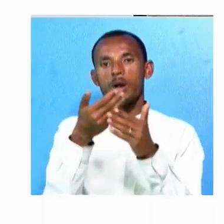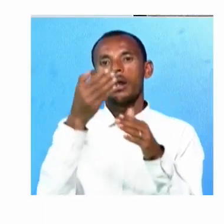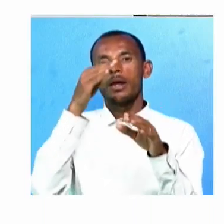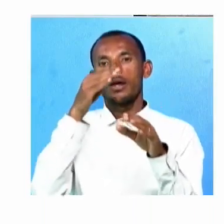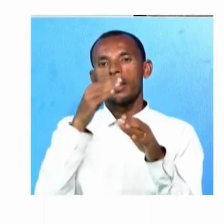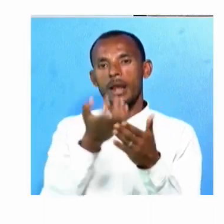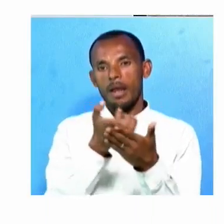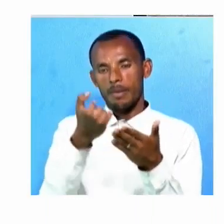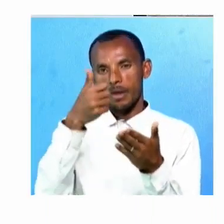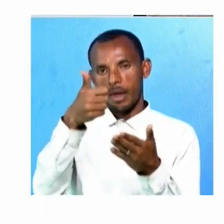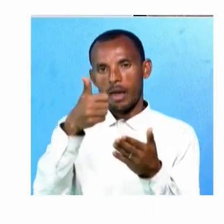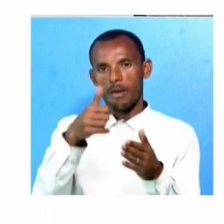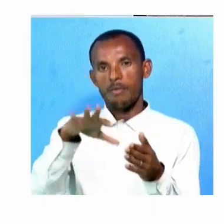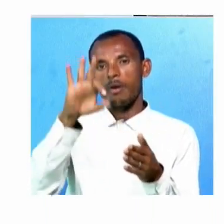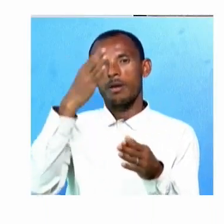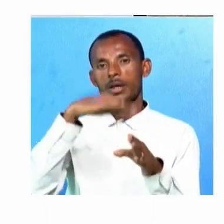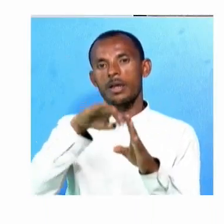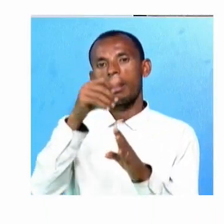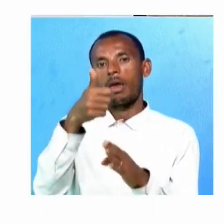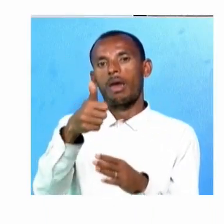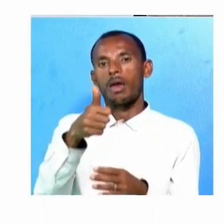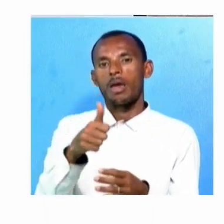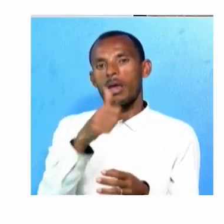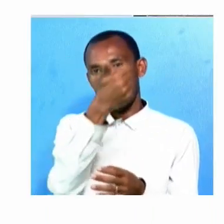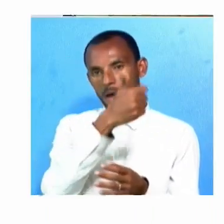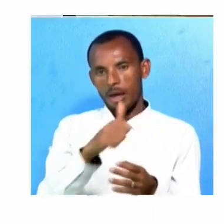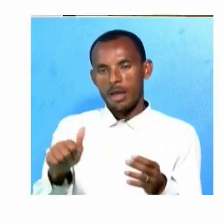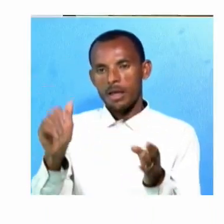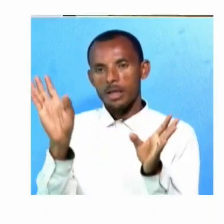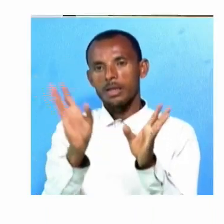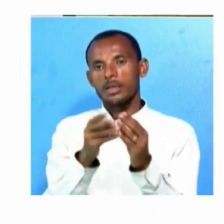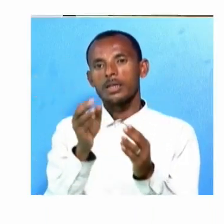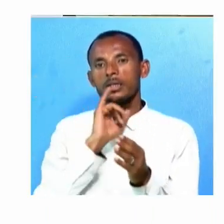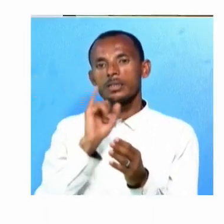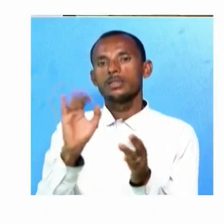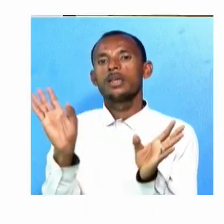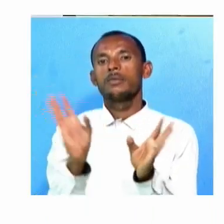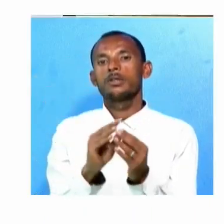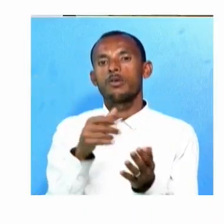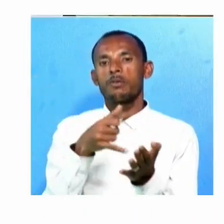also found in A, so any set is a subset of itself.